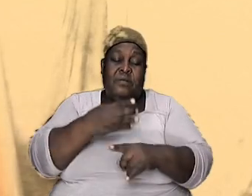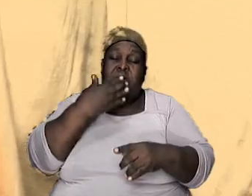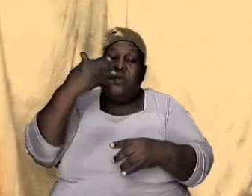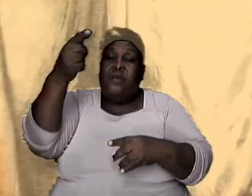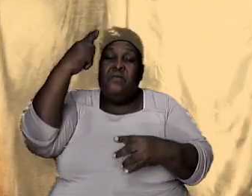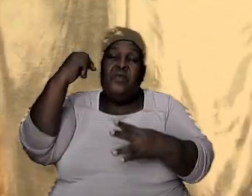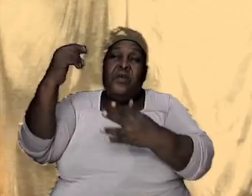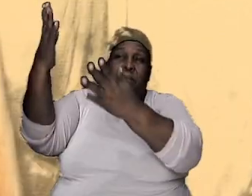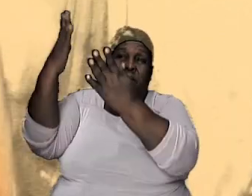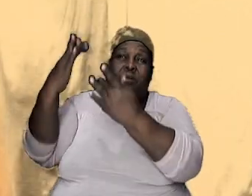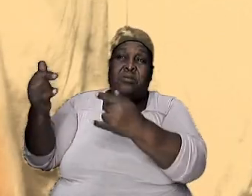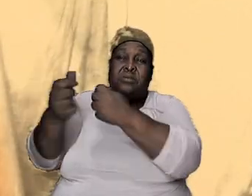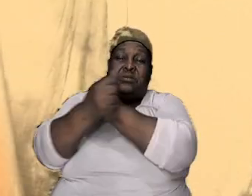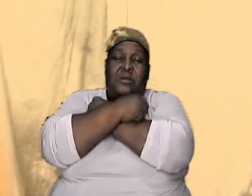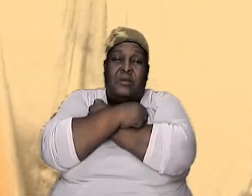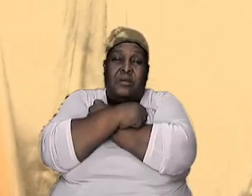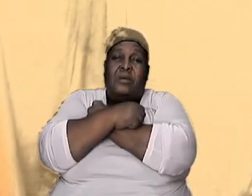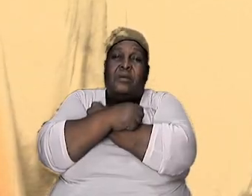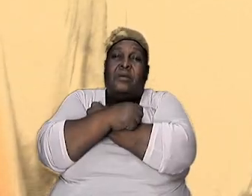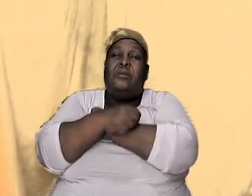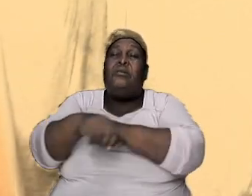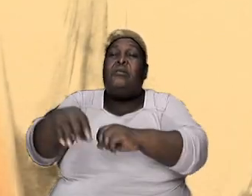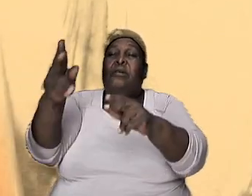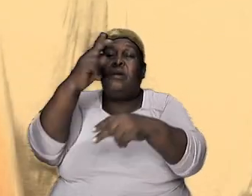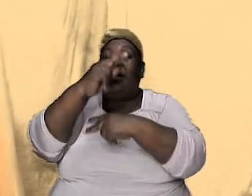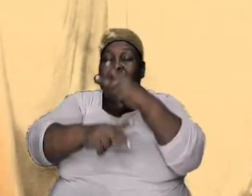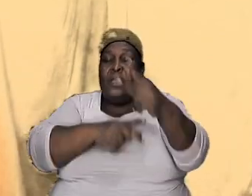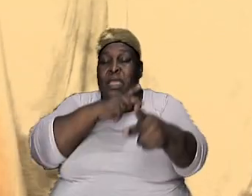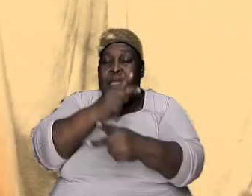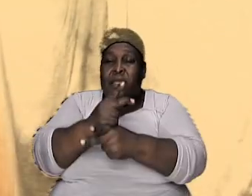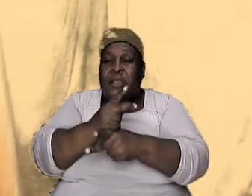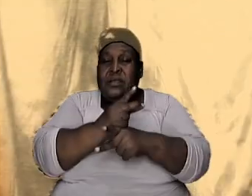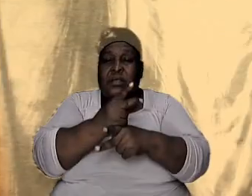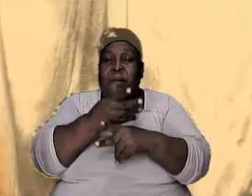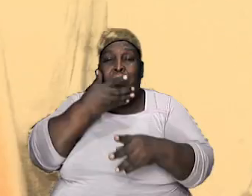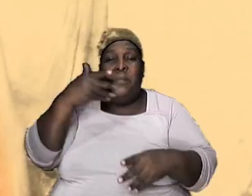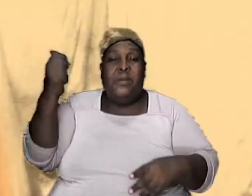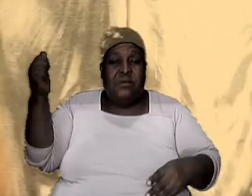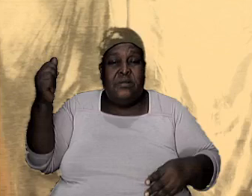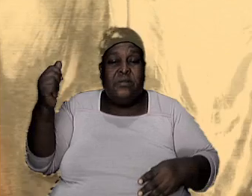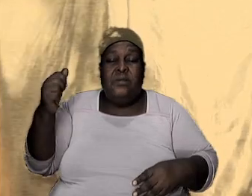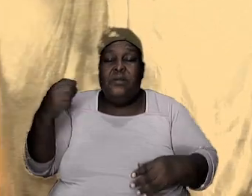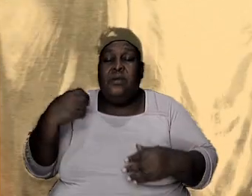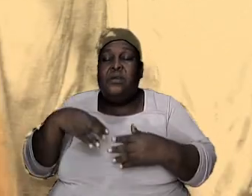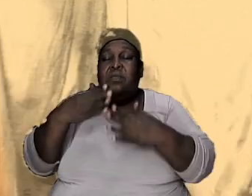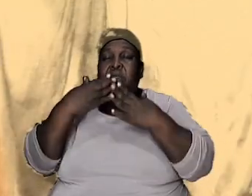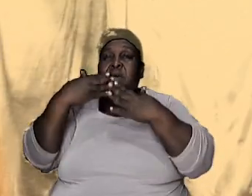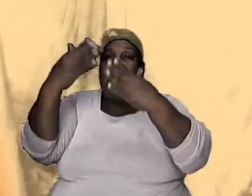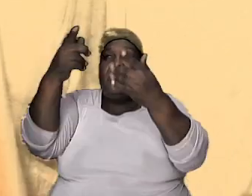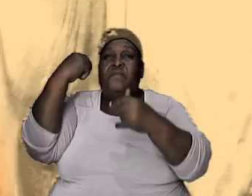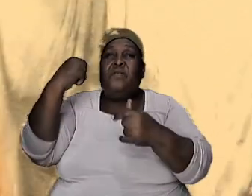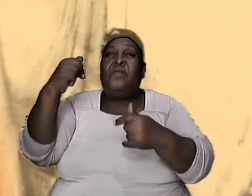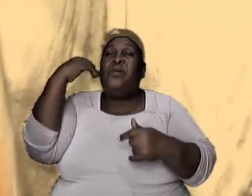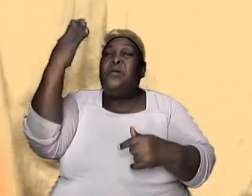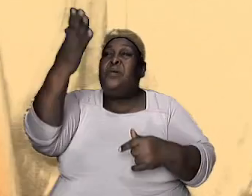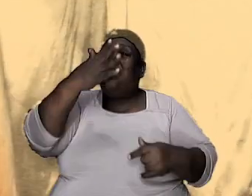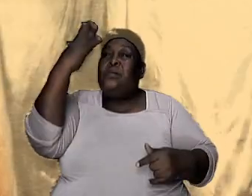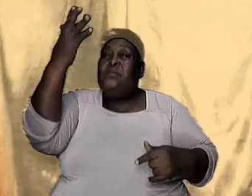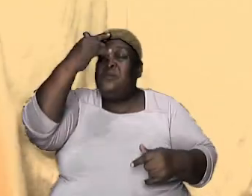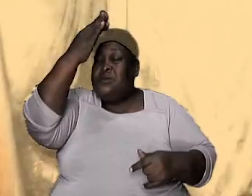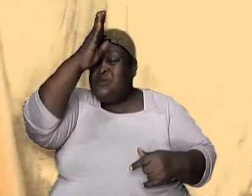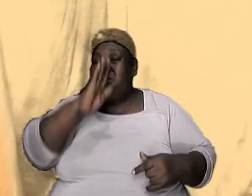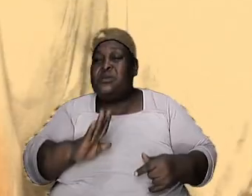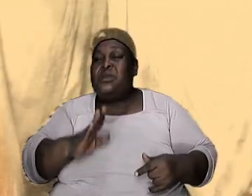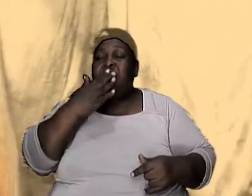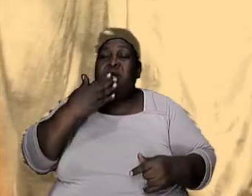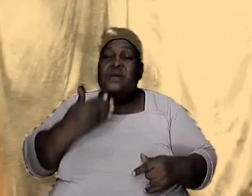love. We thank you, Lord, for your loving kindness, which is better than life. We thank you, God, for your presence, God. We